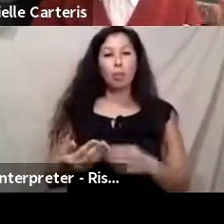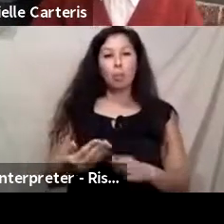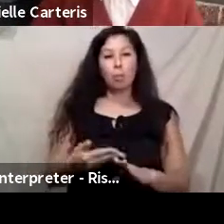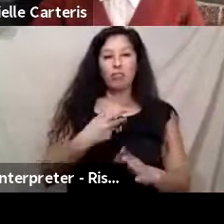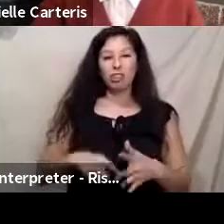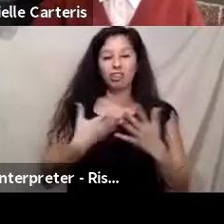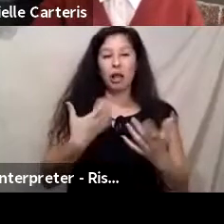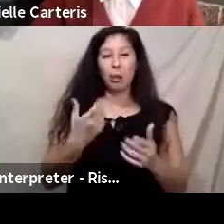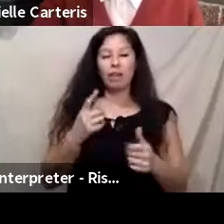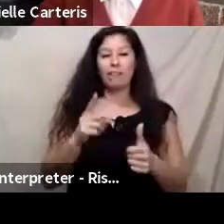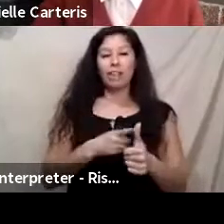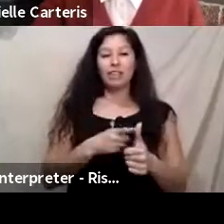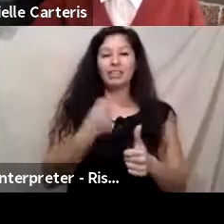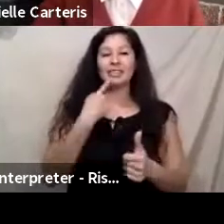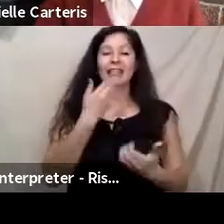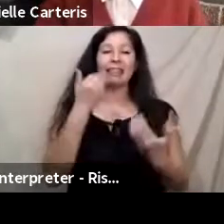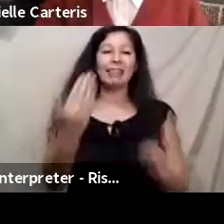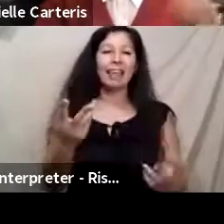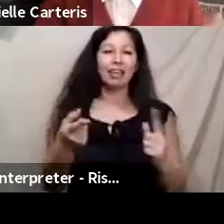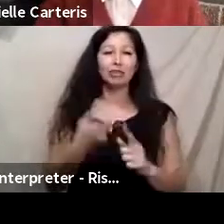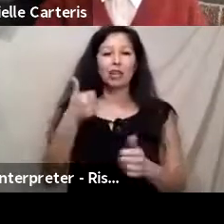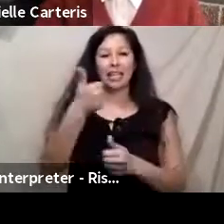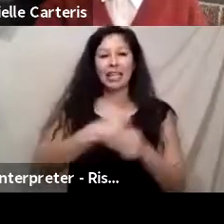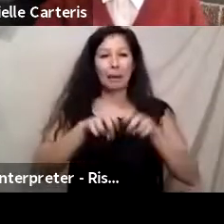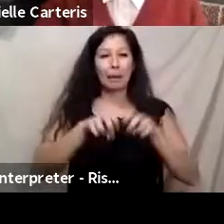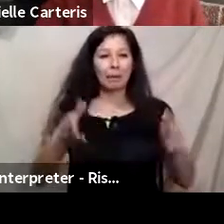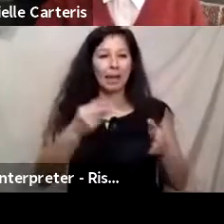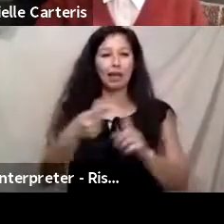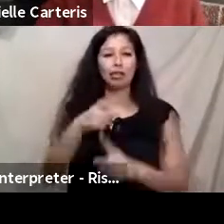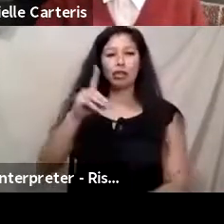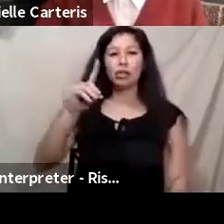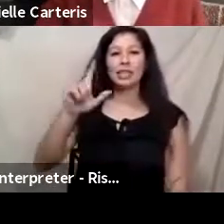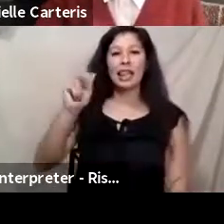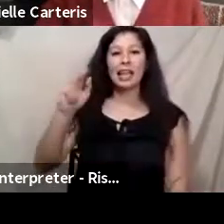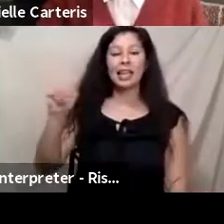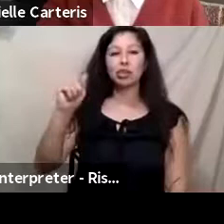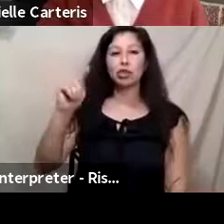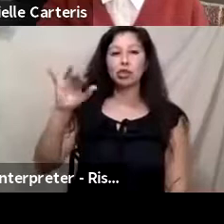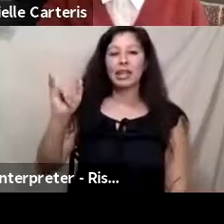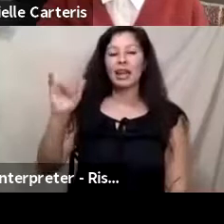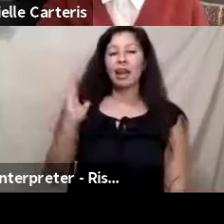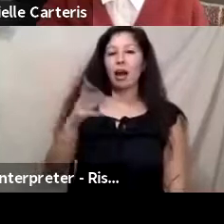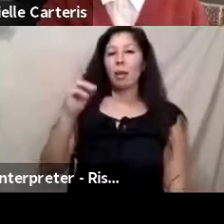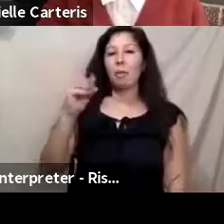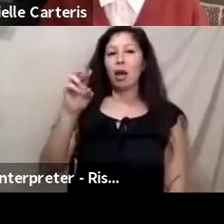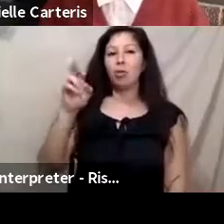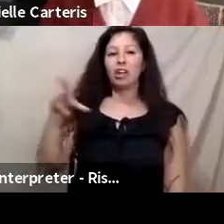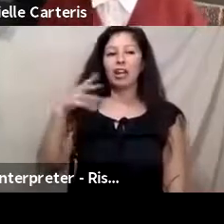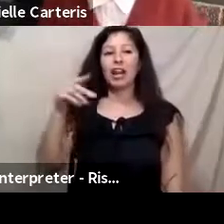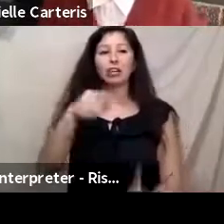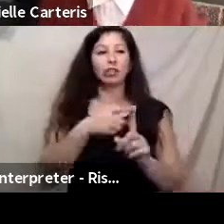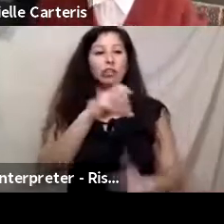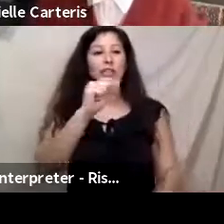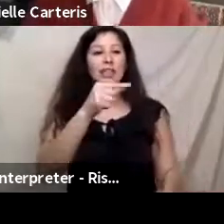want to actually extend a heartfelt thanks to our panelists and to DeLanna Studi, our moderator, and also to the SAG-AFTRA National Native